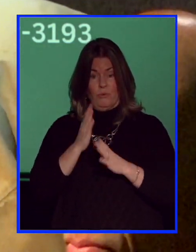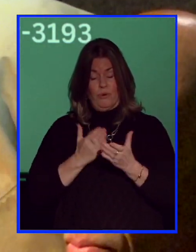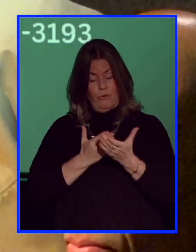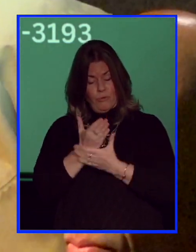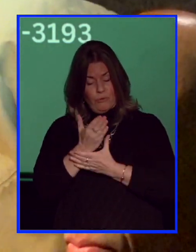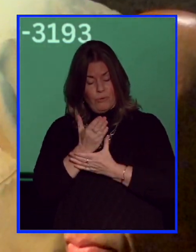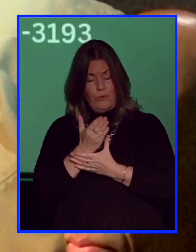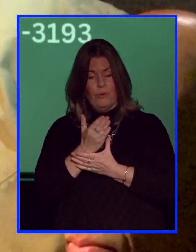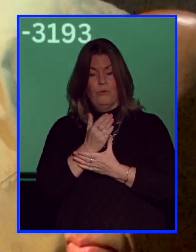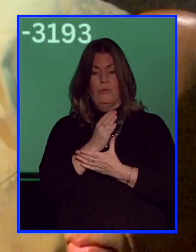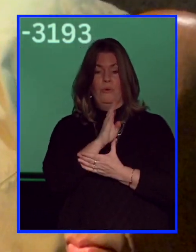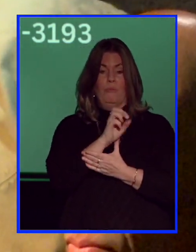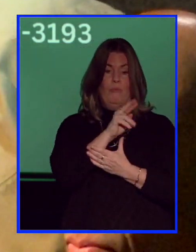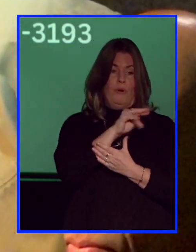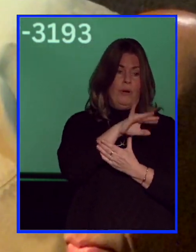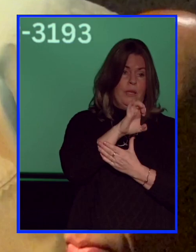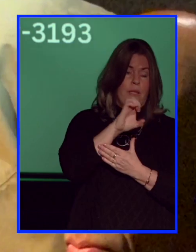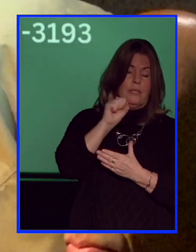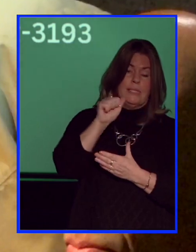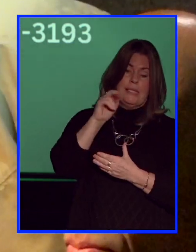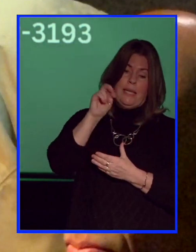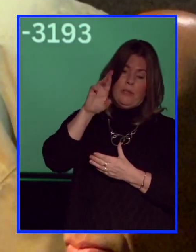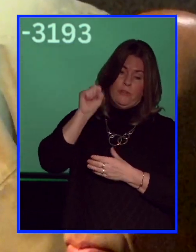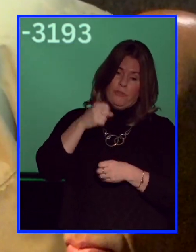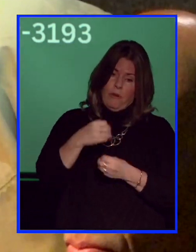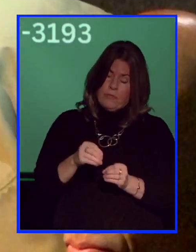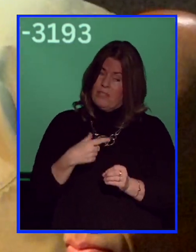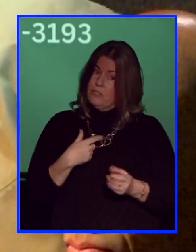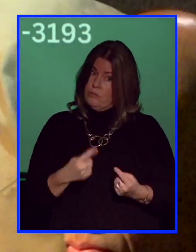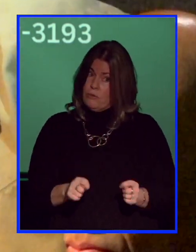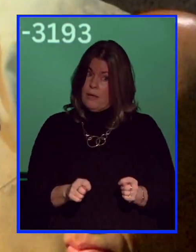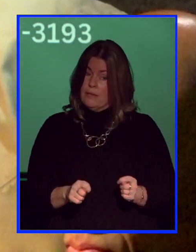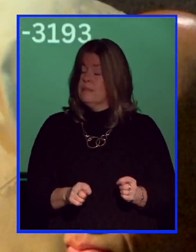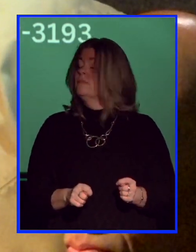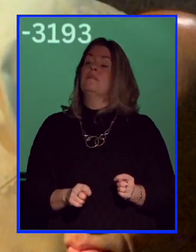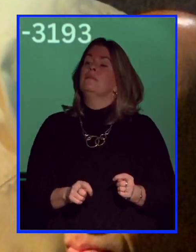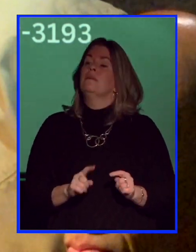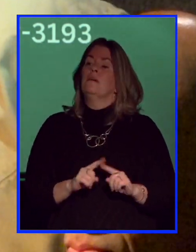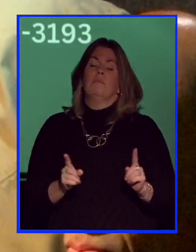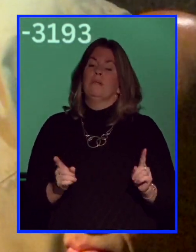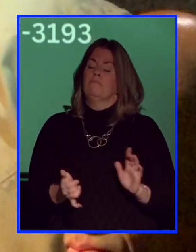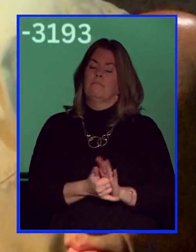office, and she tries, but it's futile.